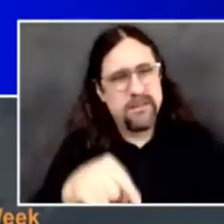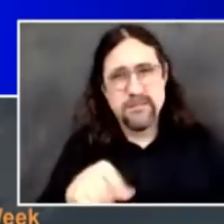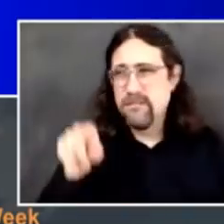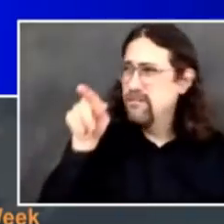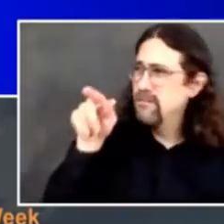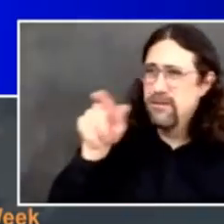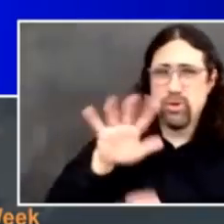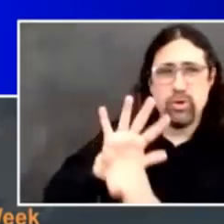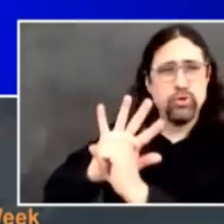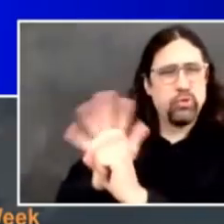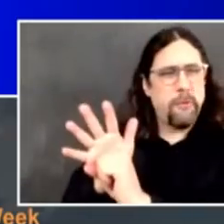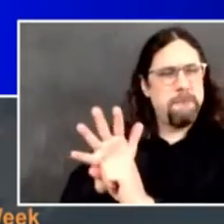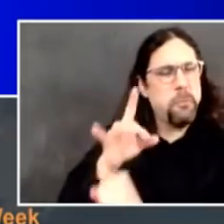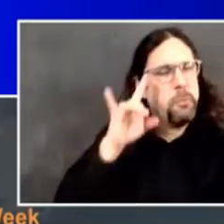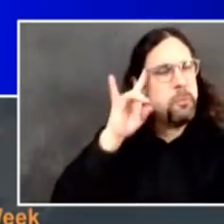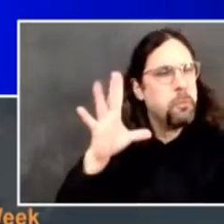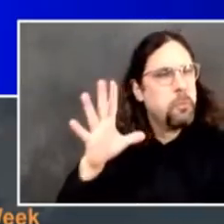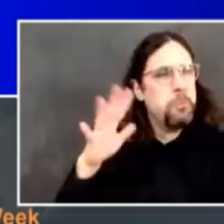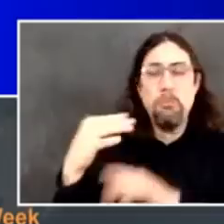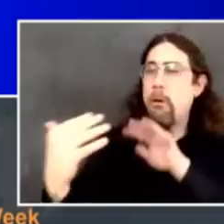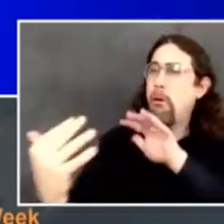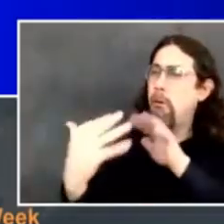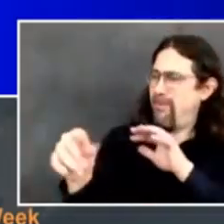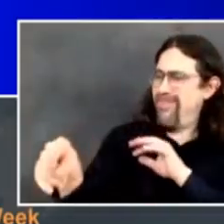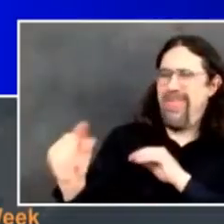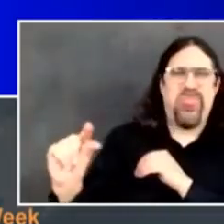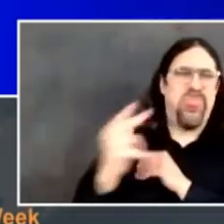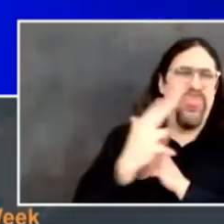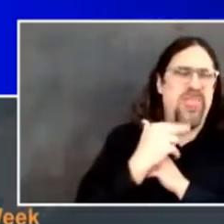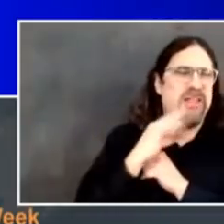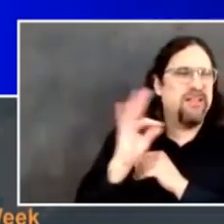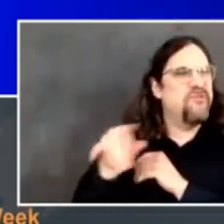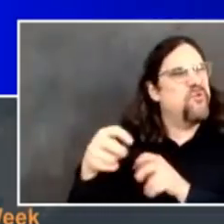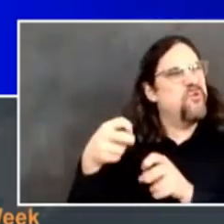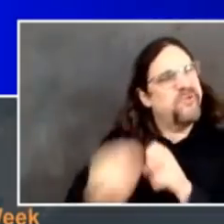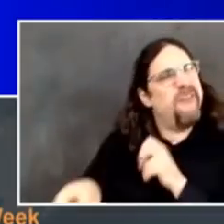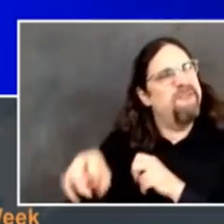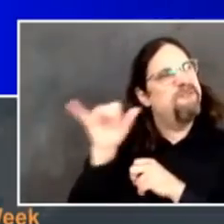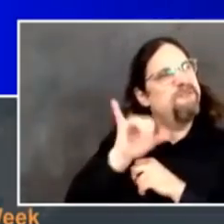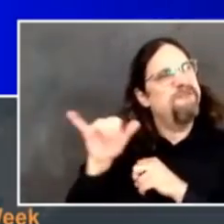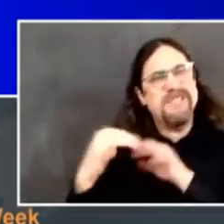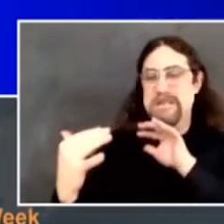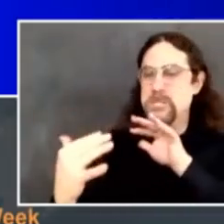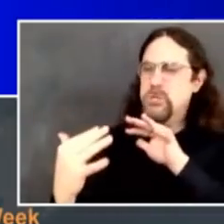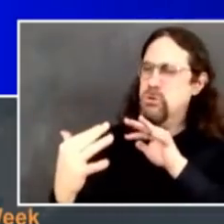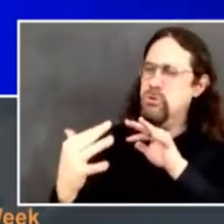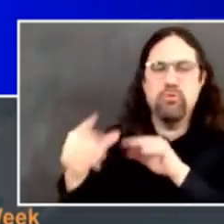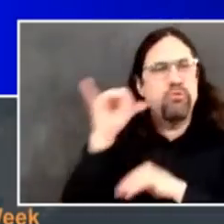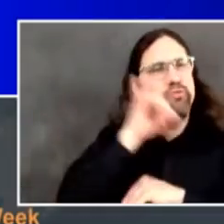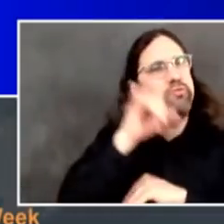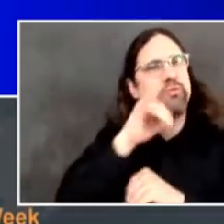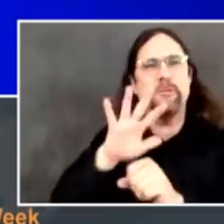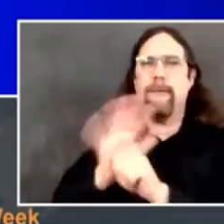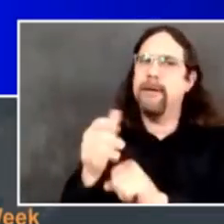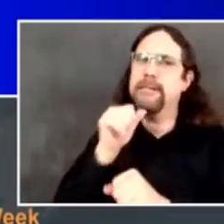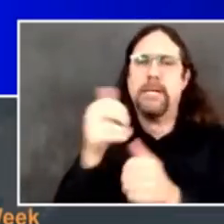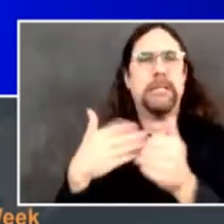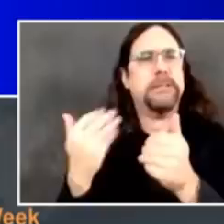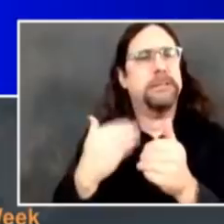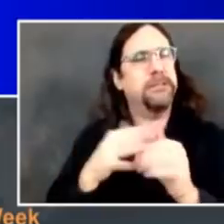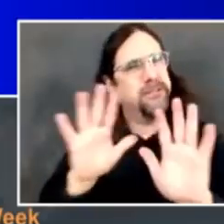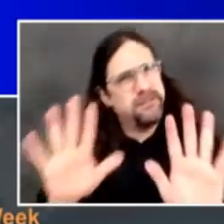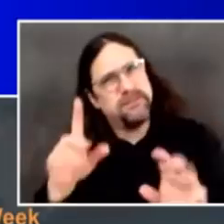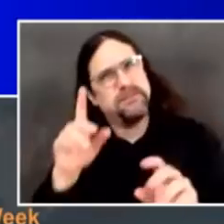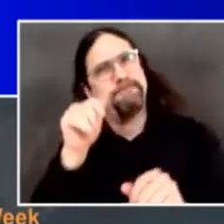we depended on, the equipment we depended on was, in so many cases, not only not made in New York City, not made in the United States of America. And this has been a real